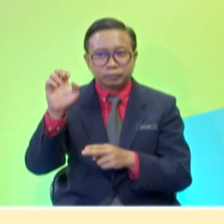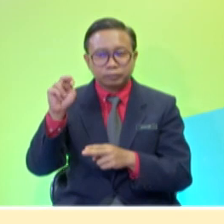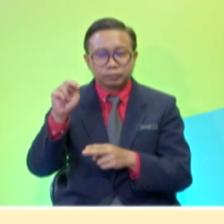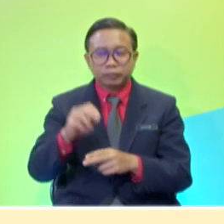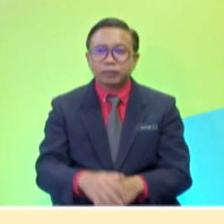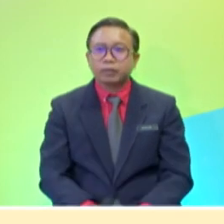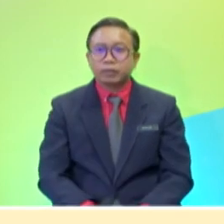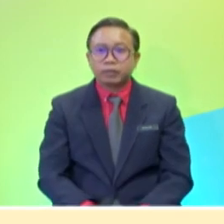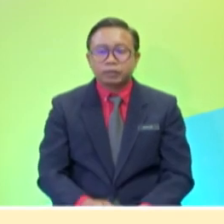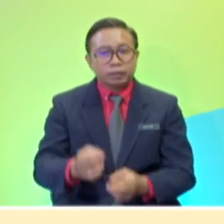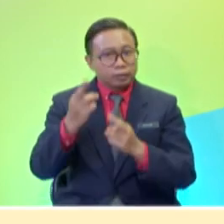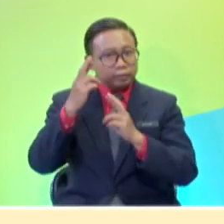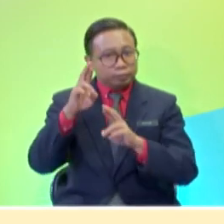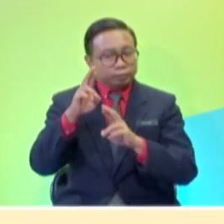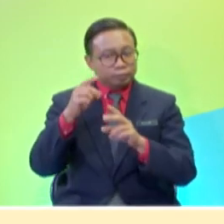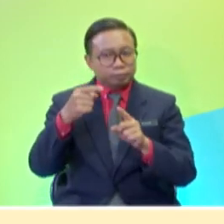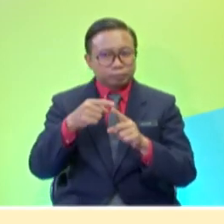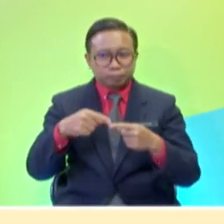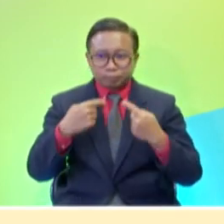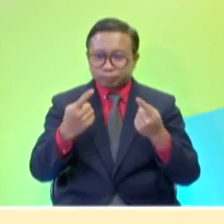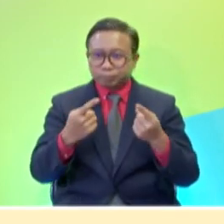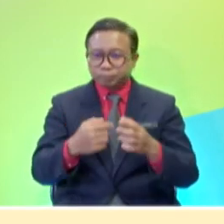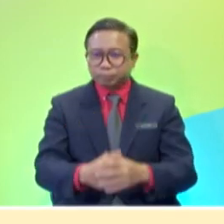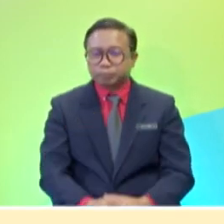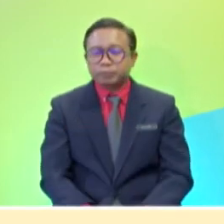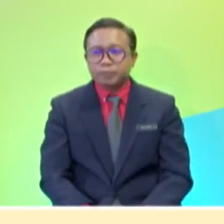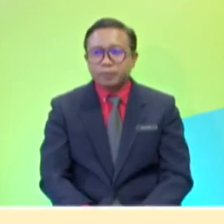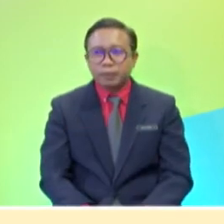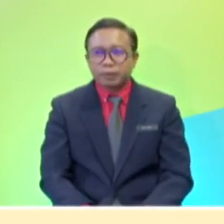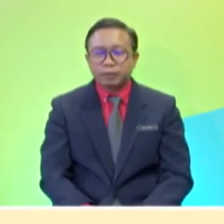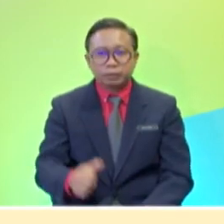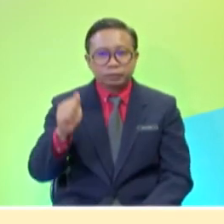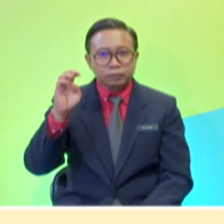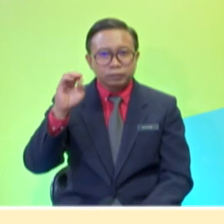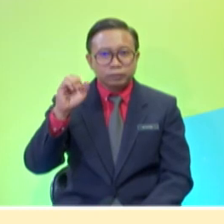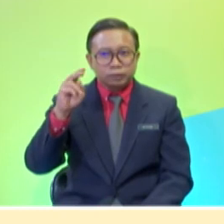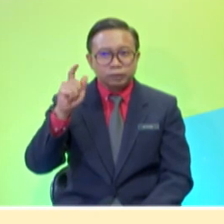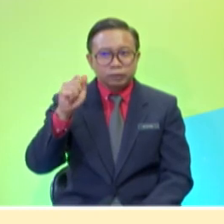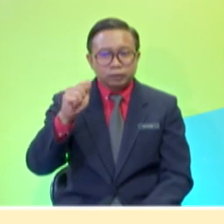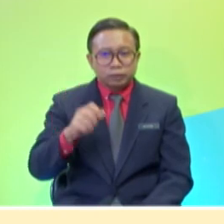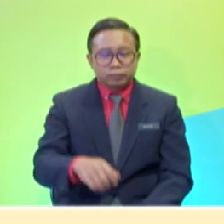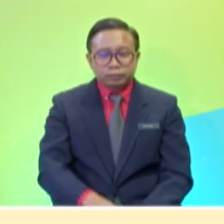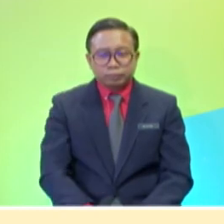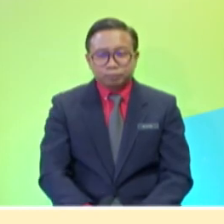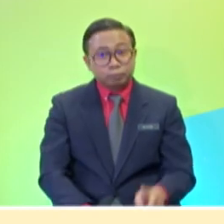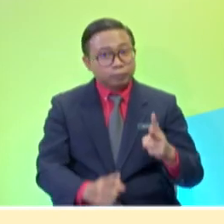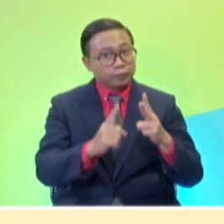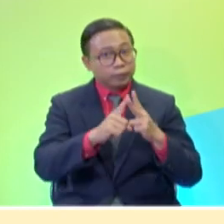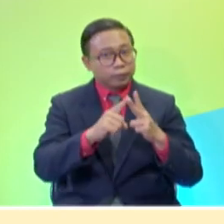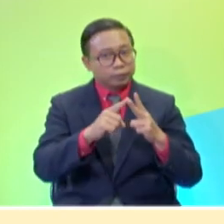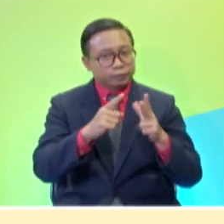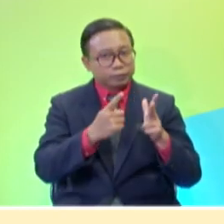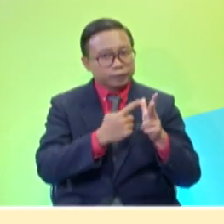Ian. Ready to go? Yes, and right next to him, we have Amanda. Hi, Amanda. Hello, Amanda. And